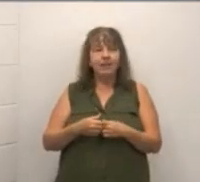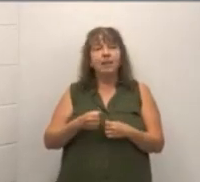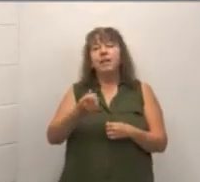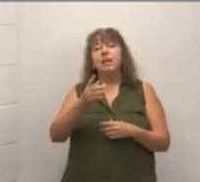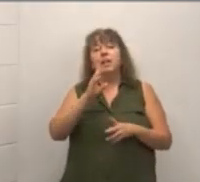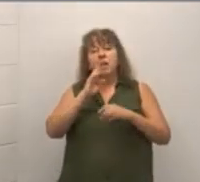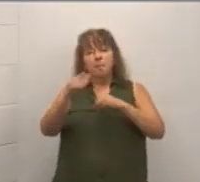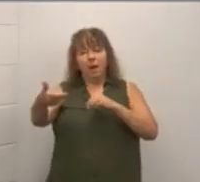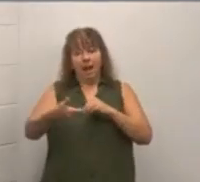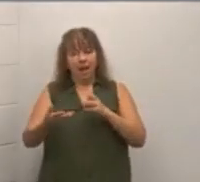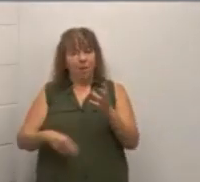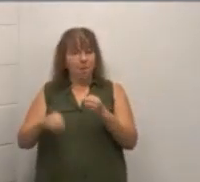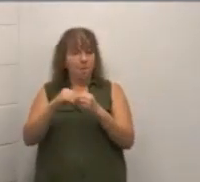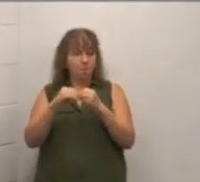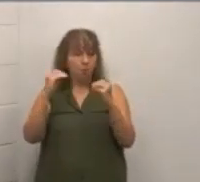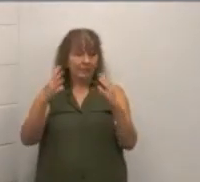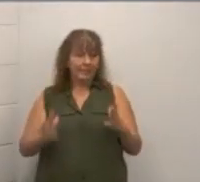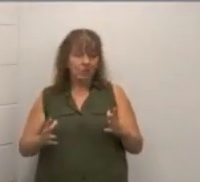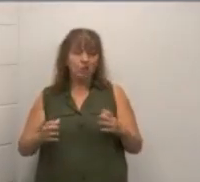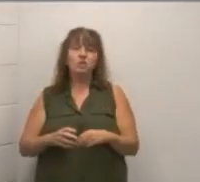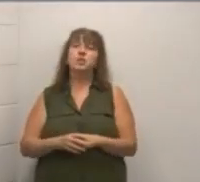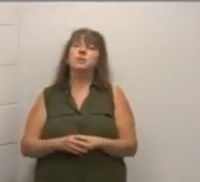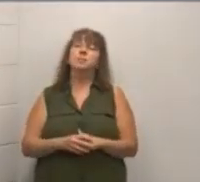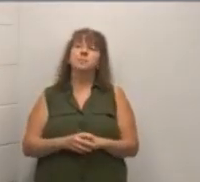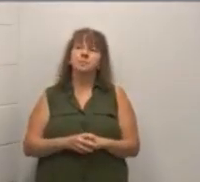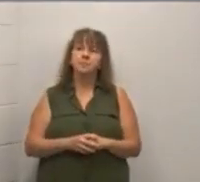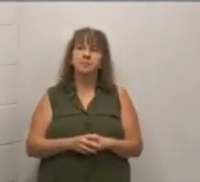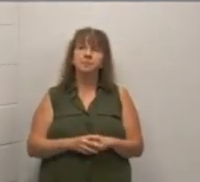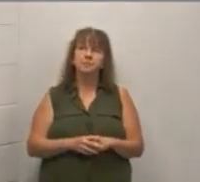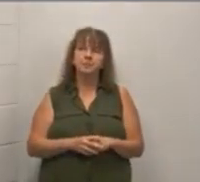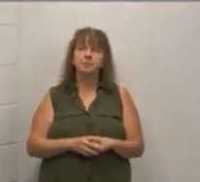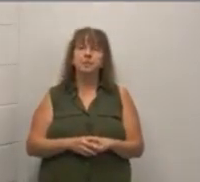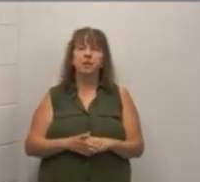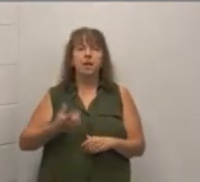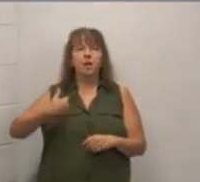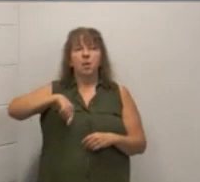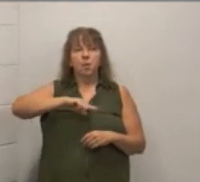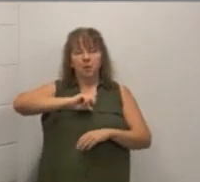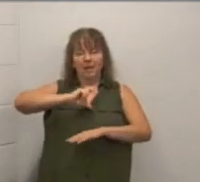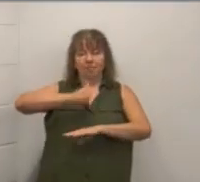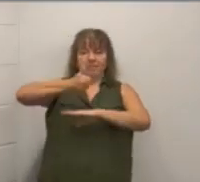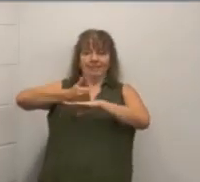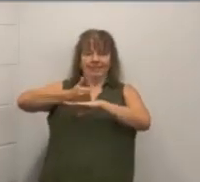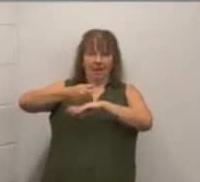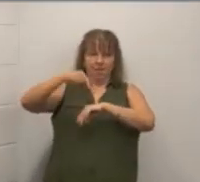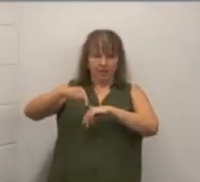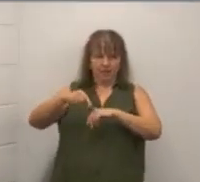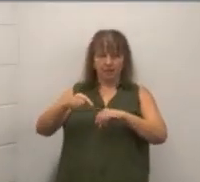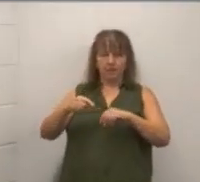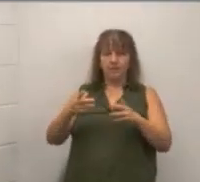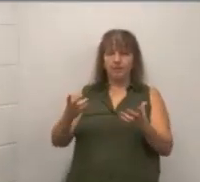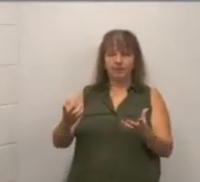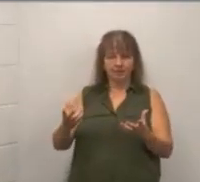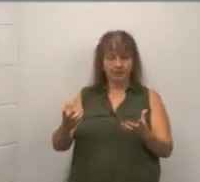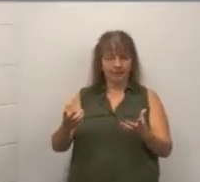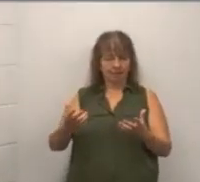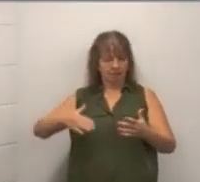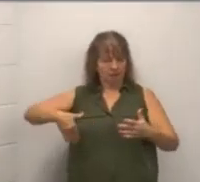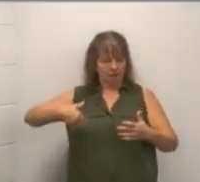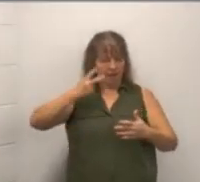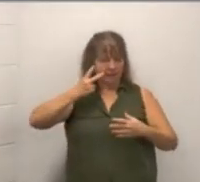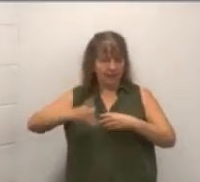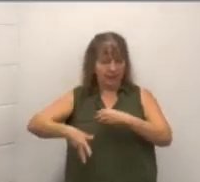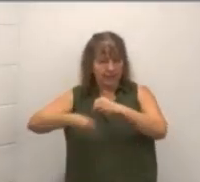staffing, the way we have been able to create the model, and we're yet to see what types of